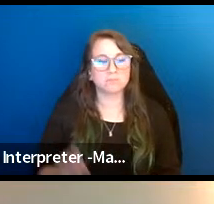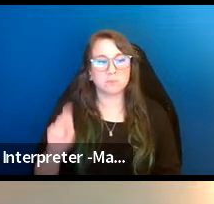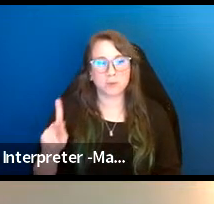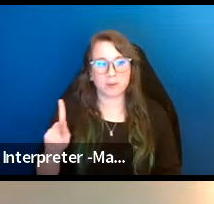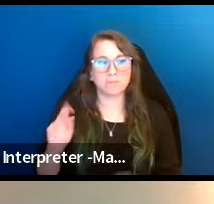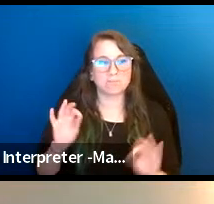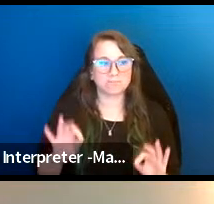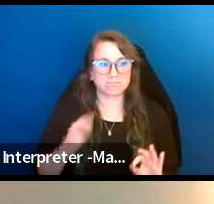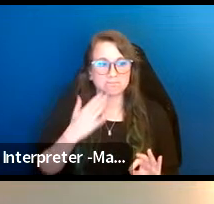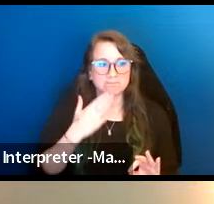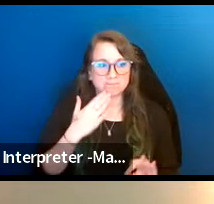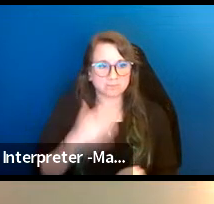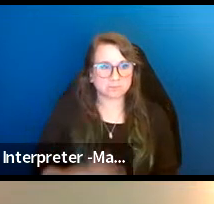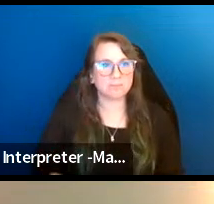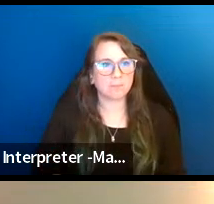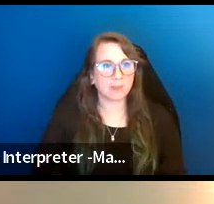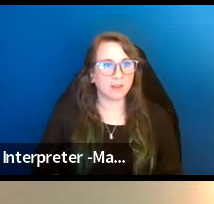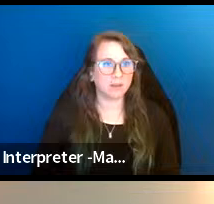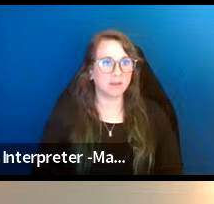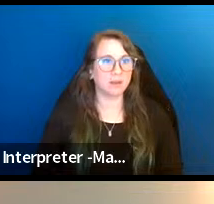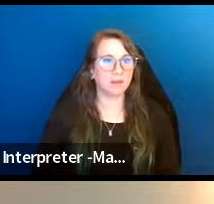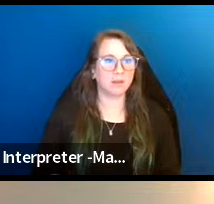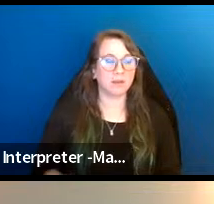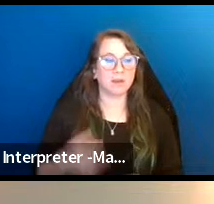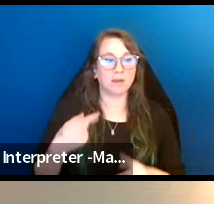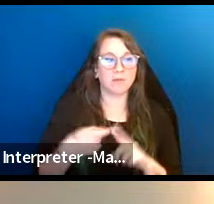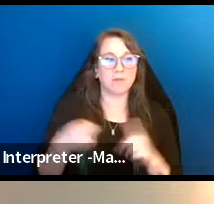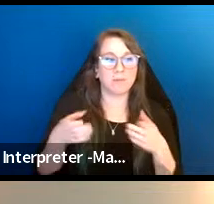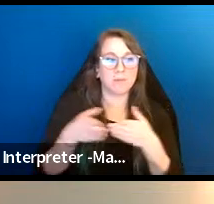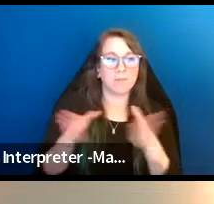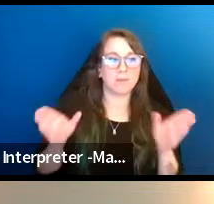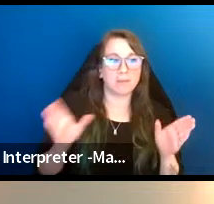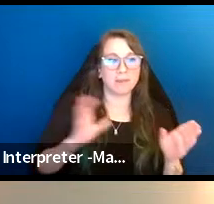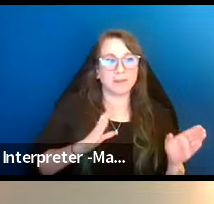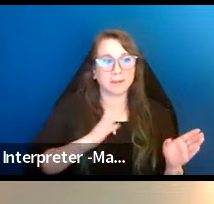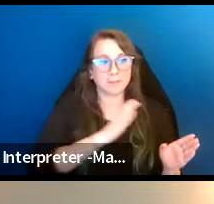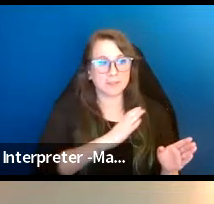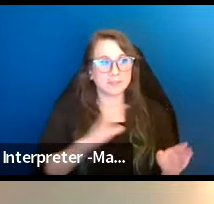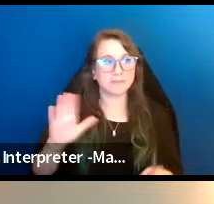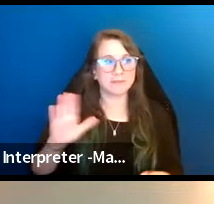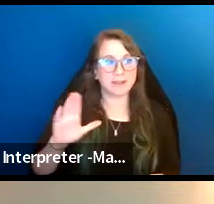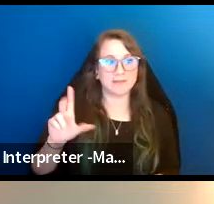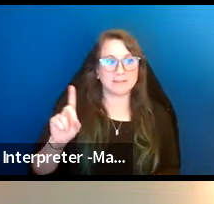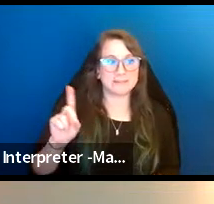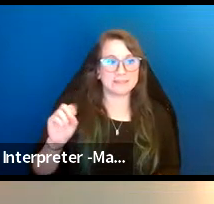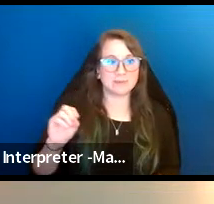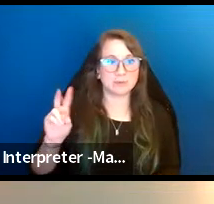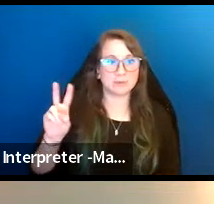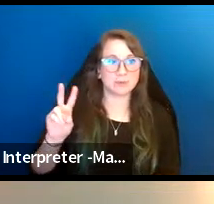perfect. Um, Yep. Questions from the public and the commissioners, 5D02.